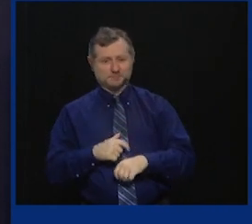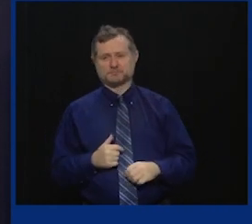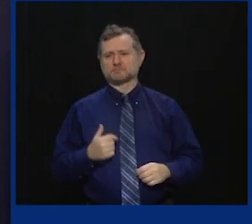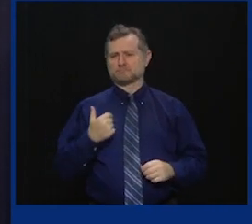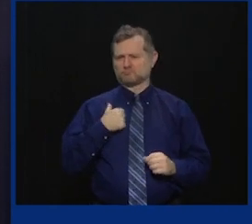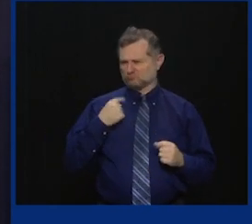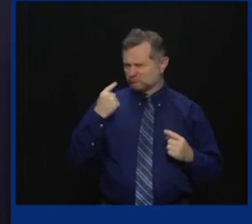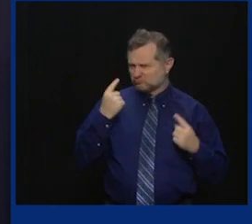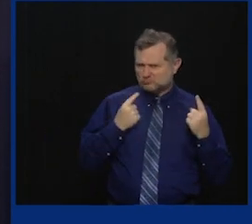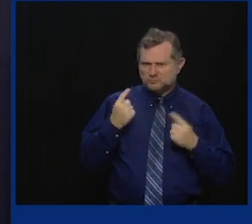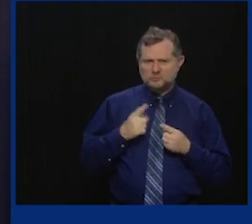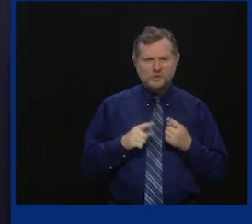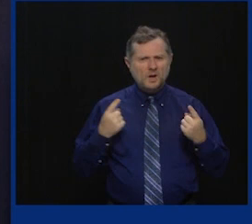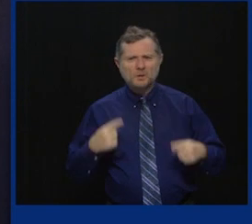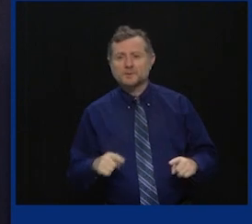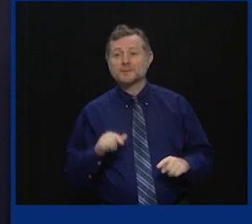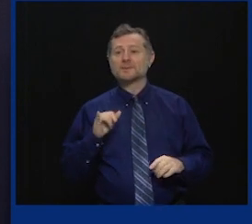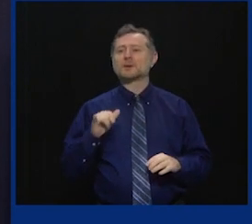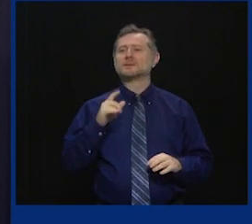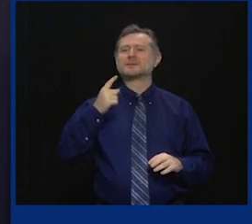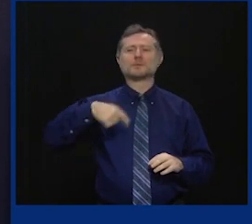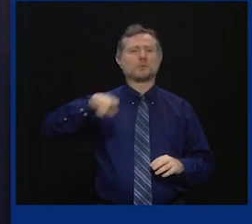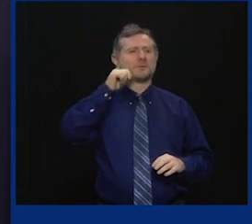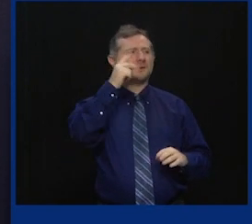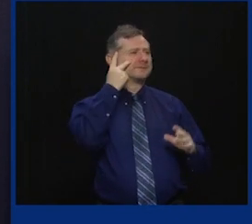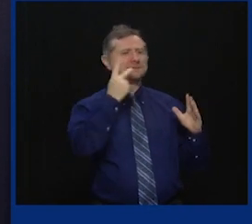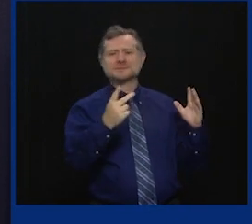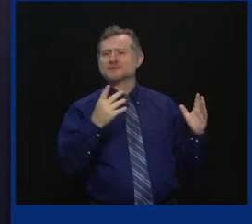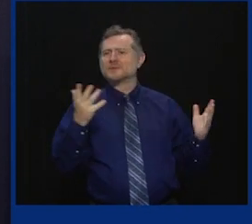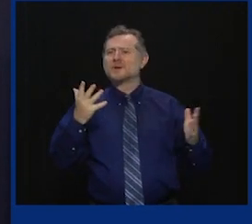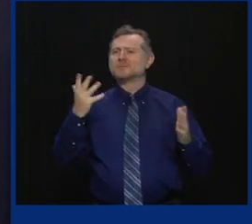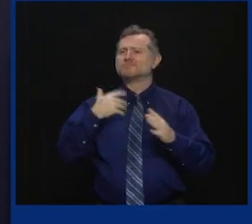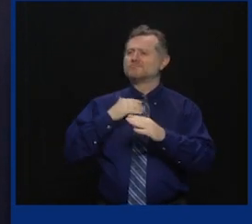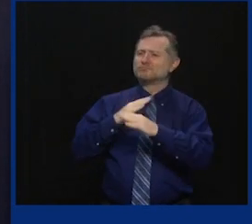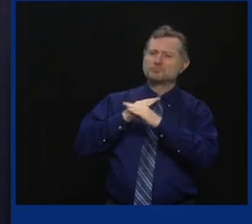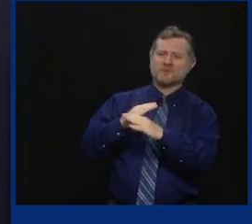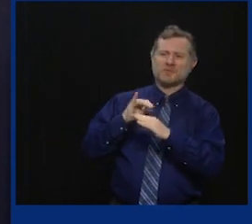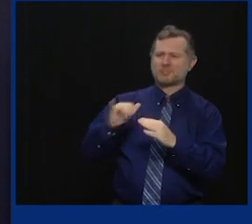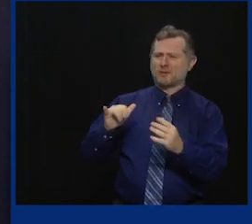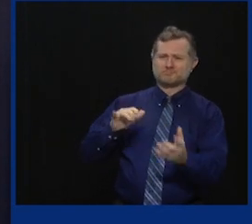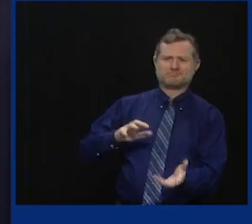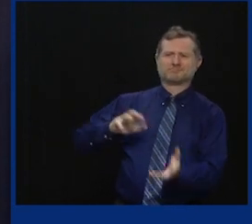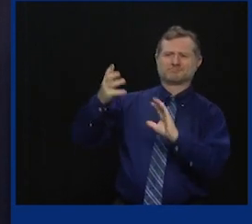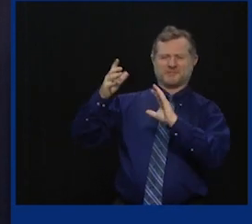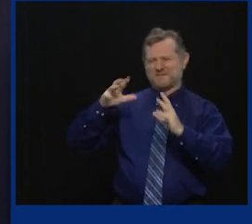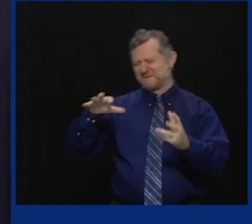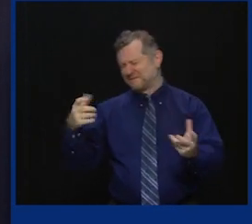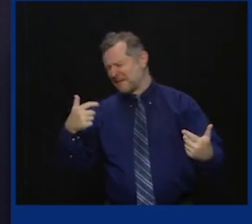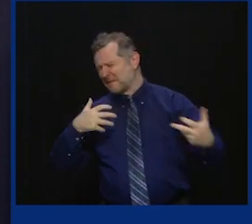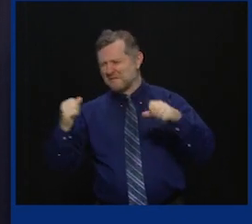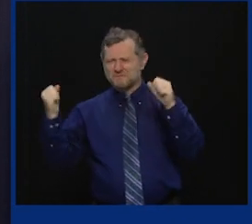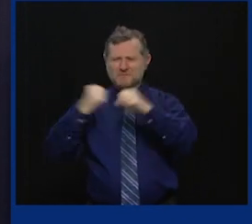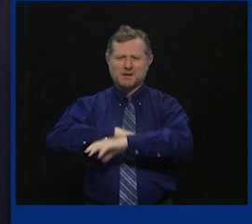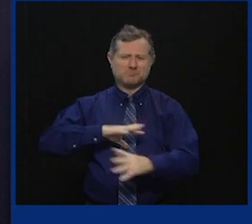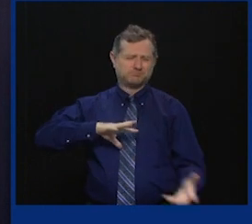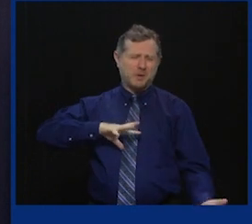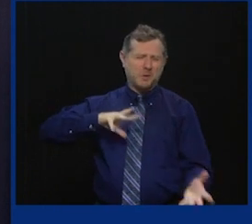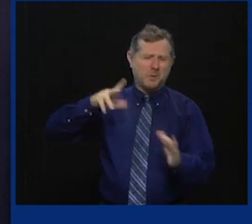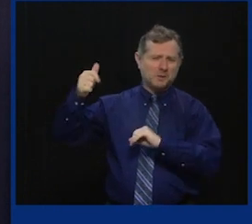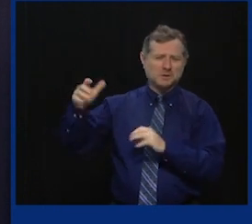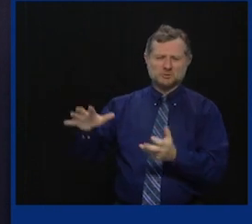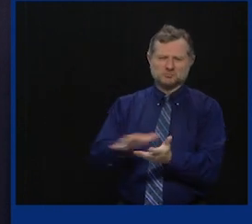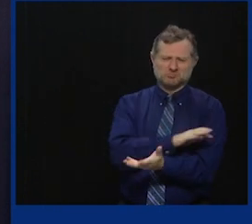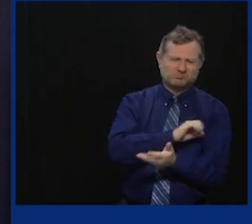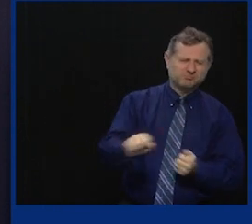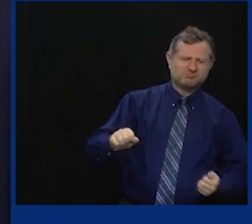not foresee this? How was it not prevented? The violence, the death, the destruction that occurred over that time. And